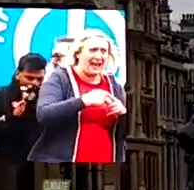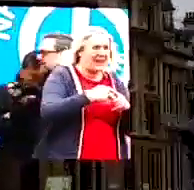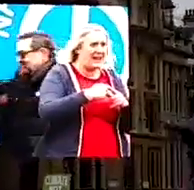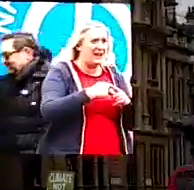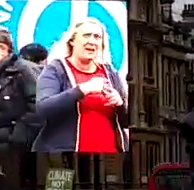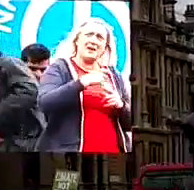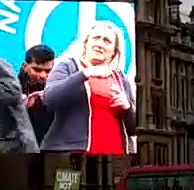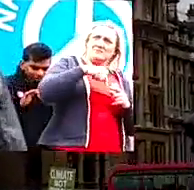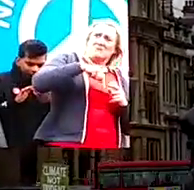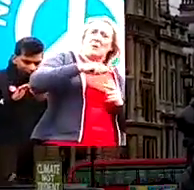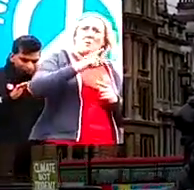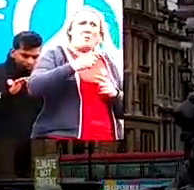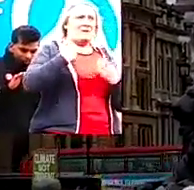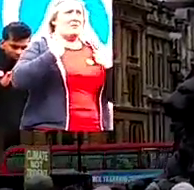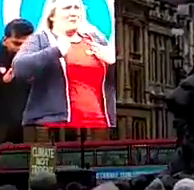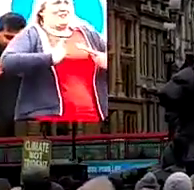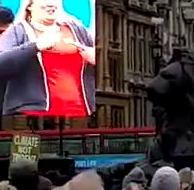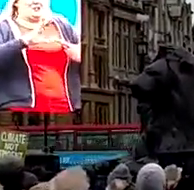the world!